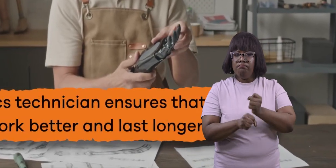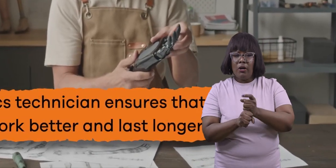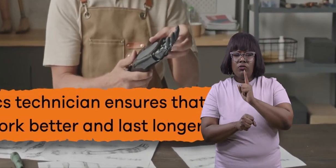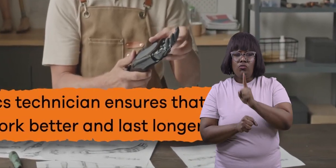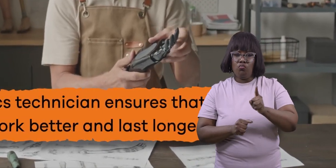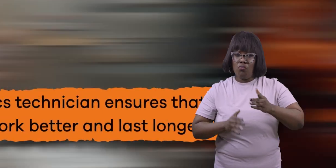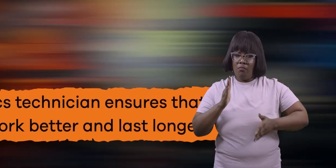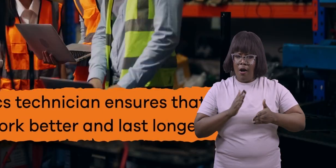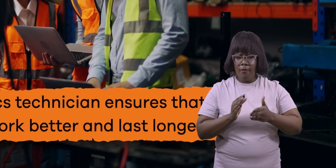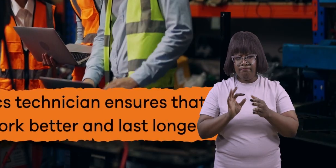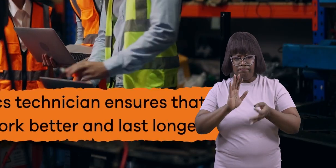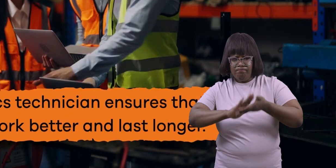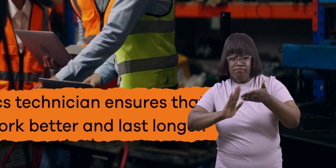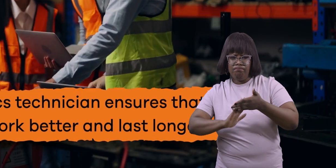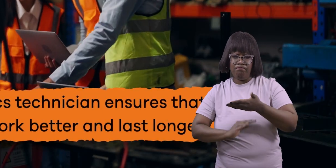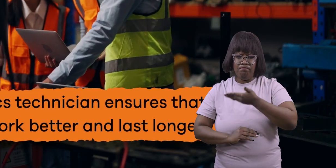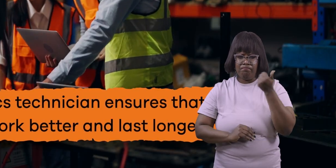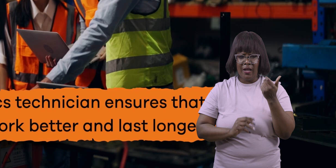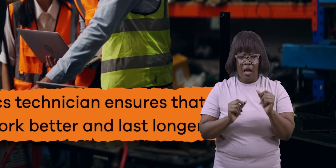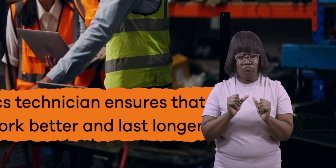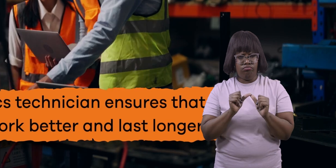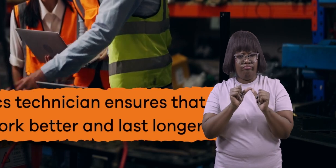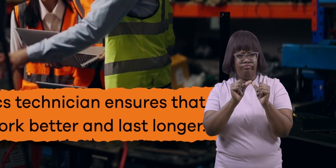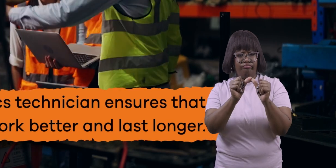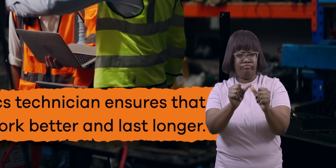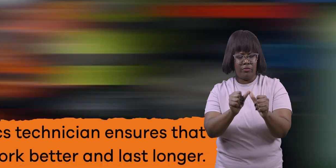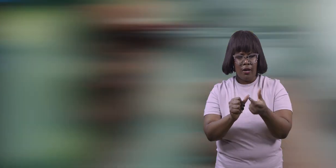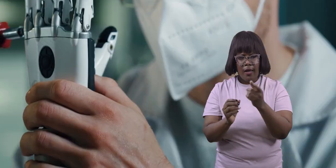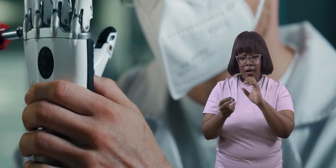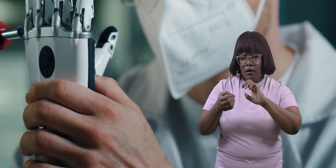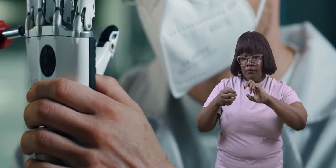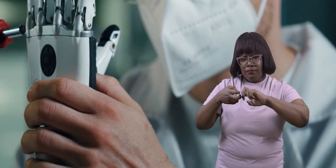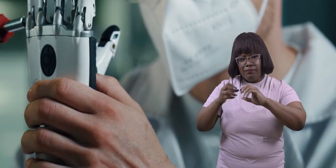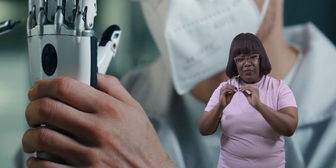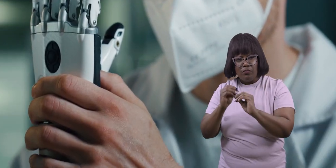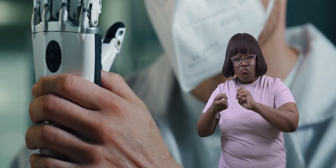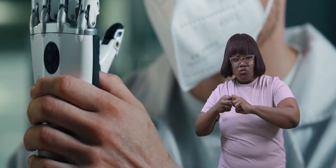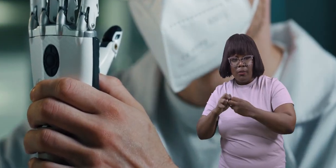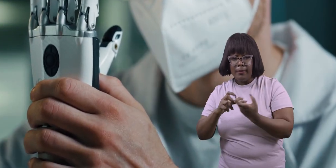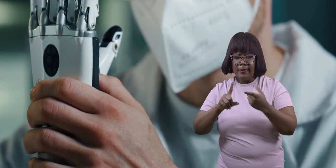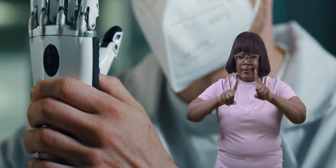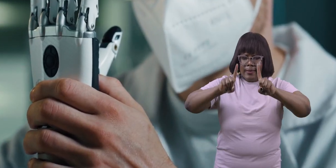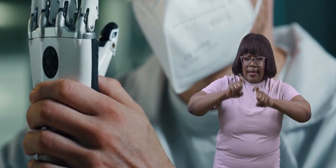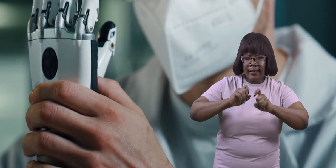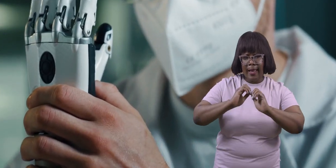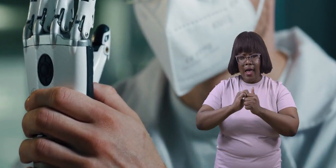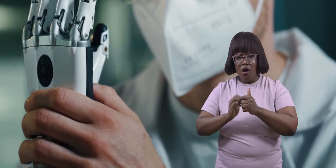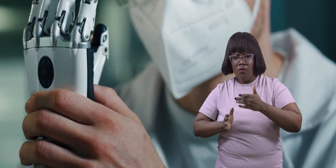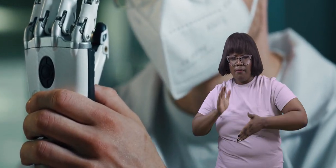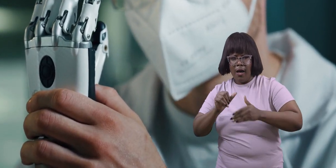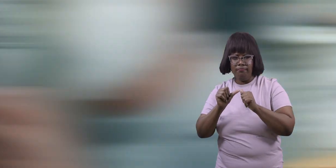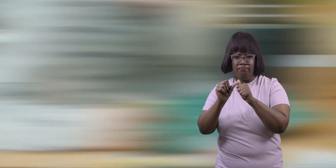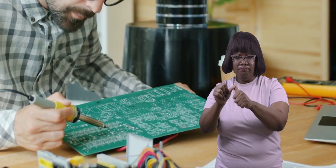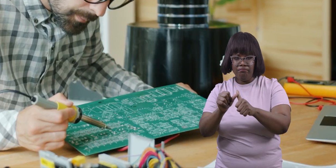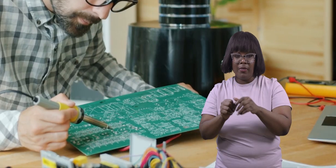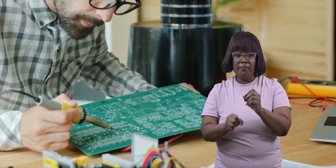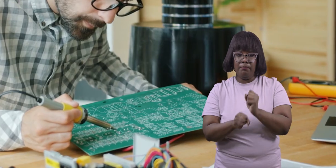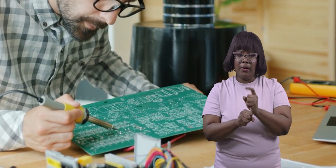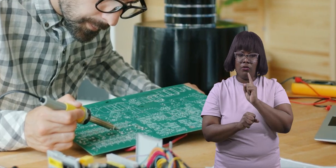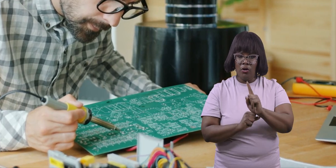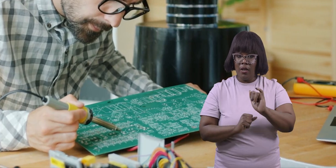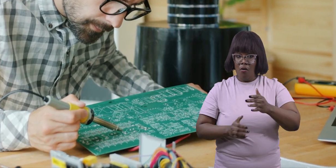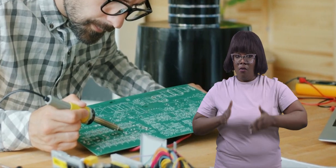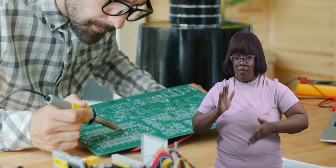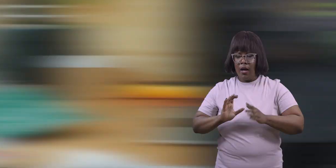ensures that robots work better and last longer. They fix problems, test how well robots work, and